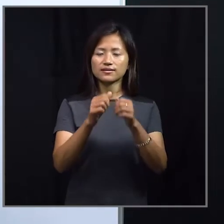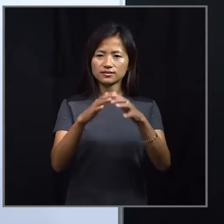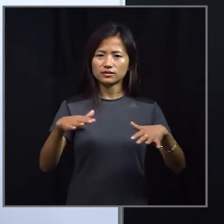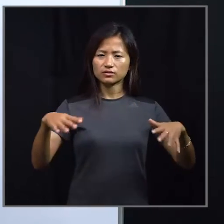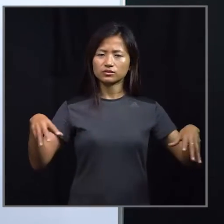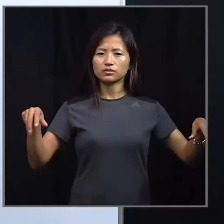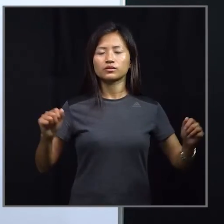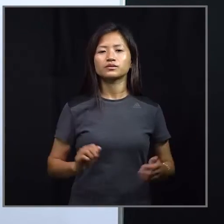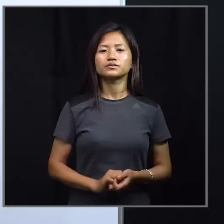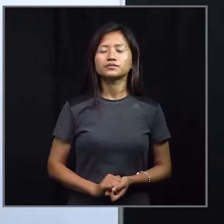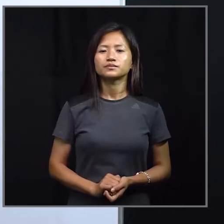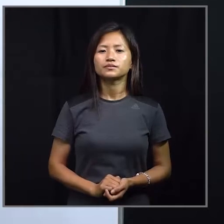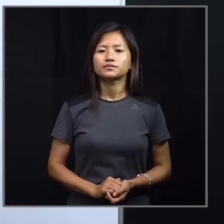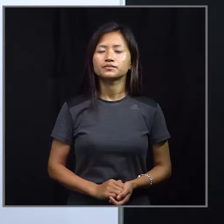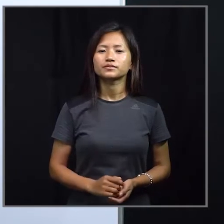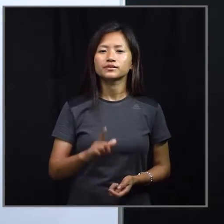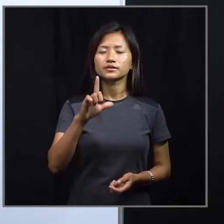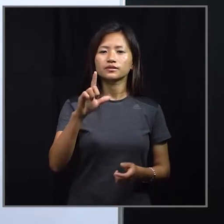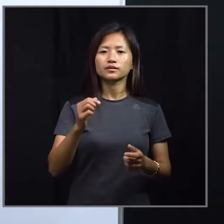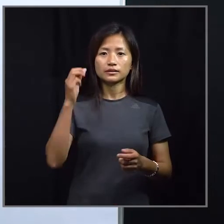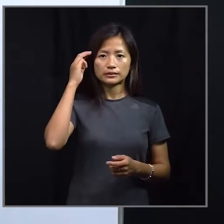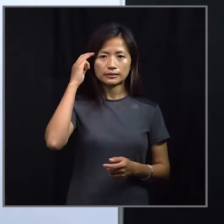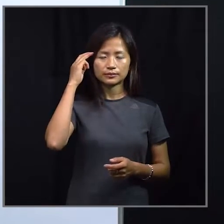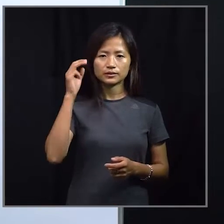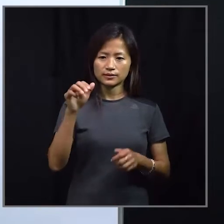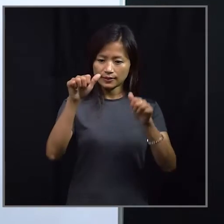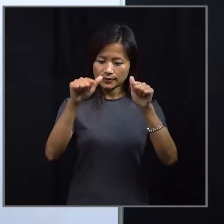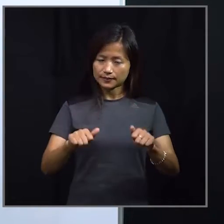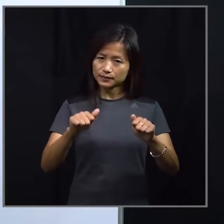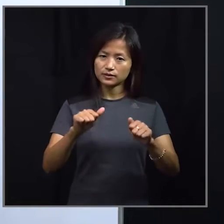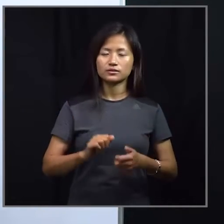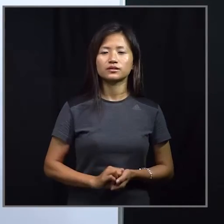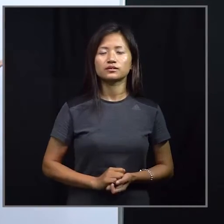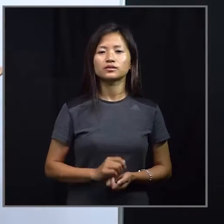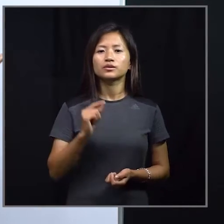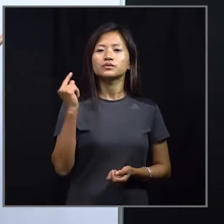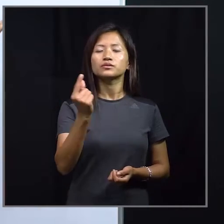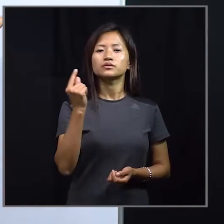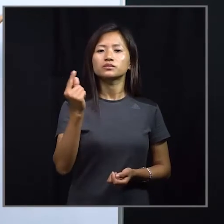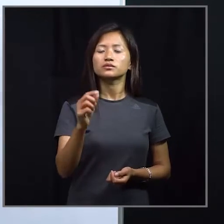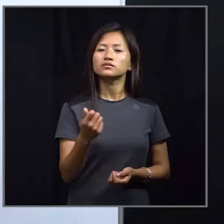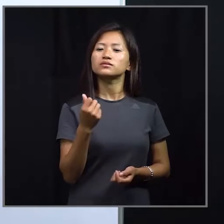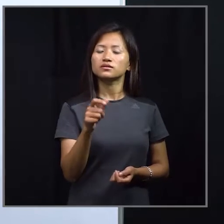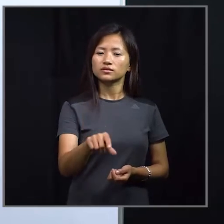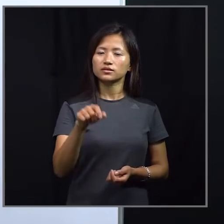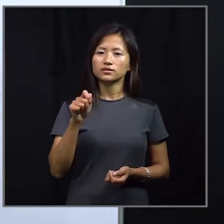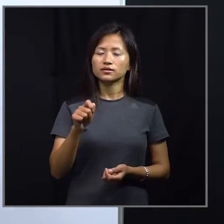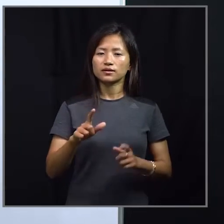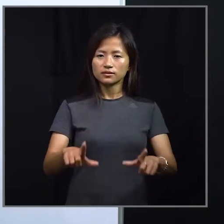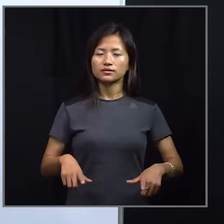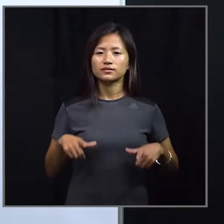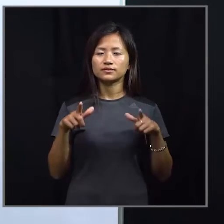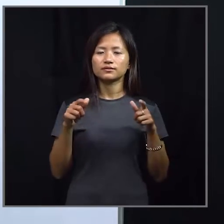products, so on and so forth. There are many. Labor, the mental ability, the physical ability that we use to earn a living. Then